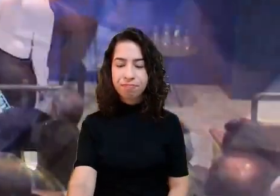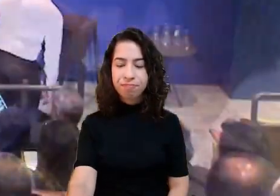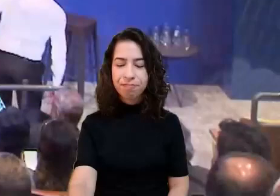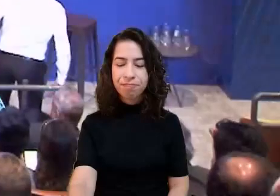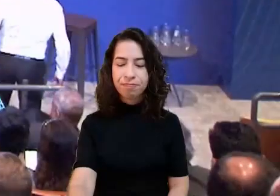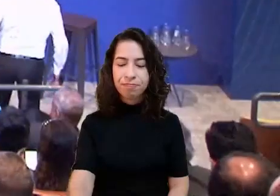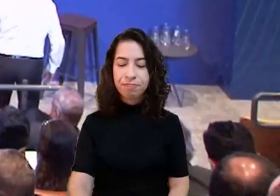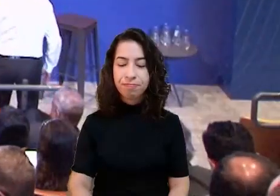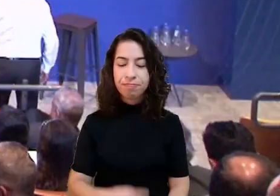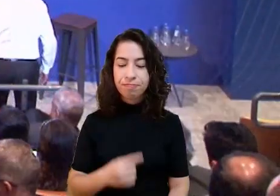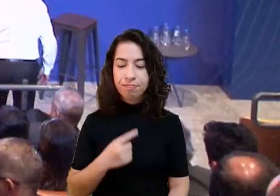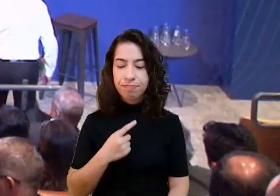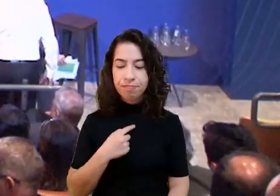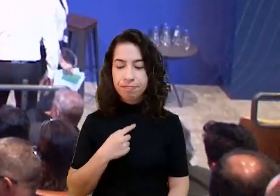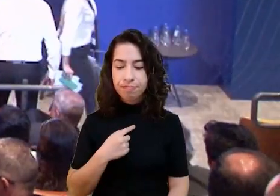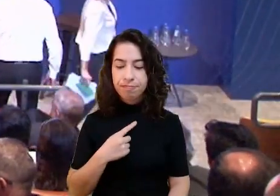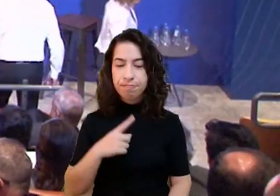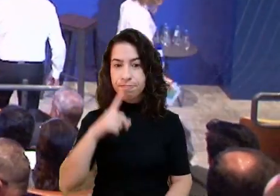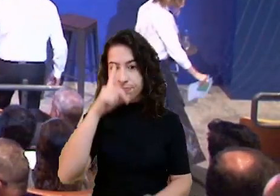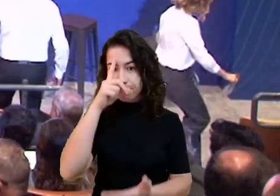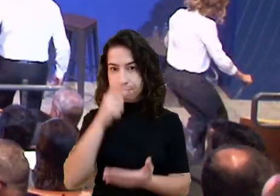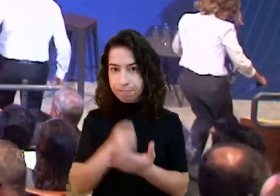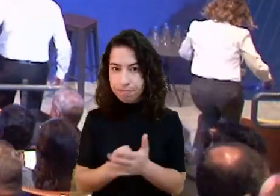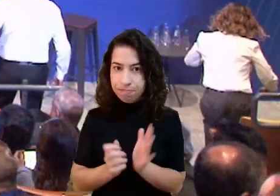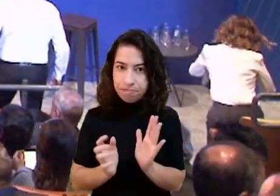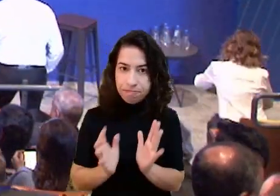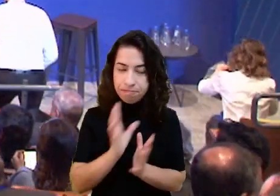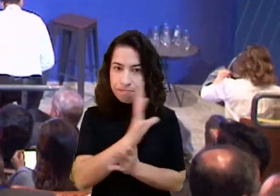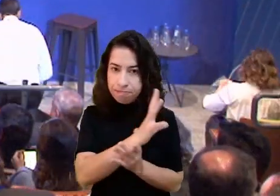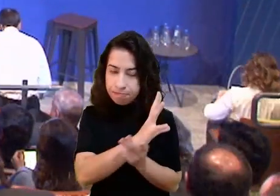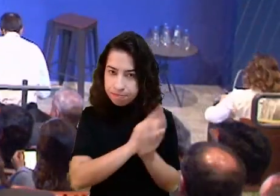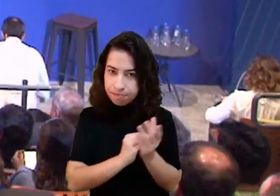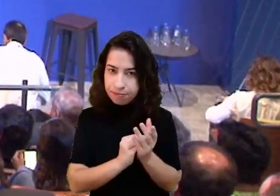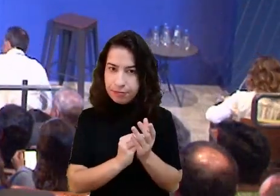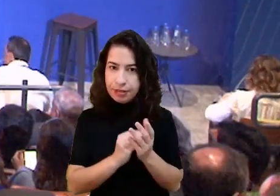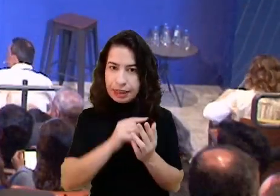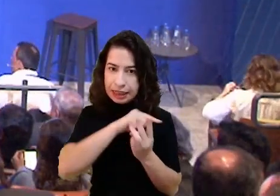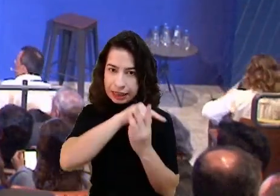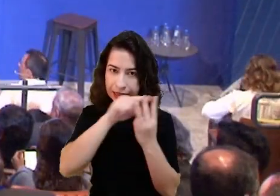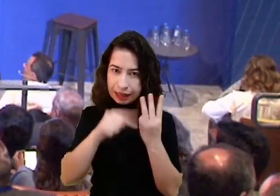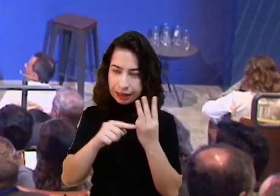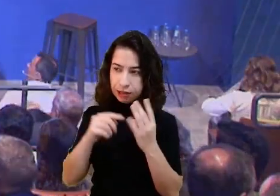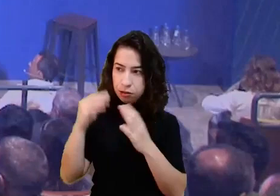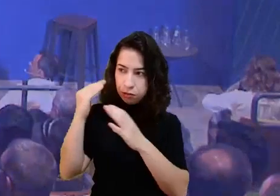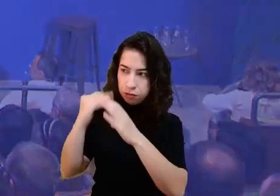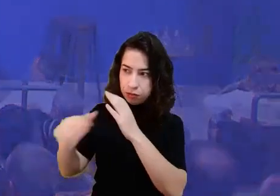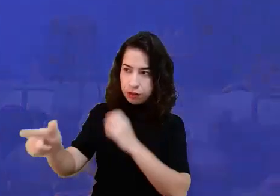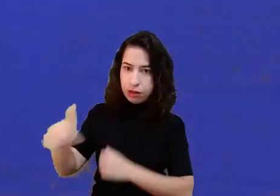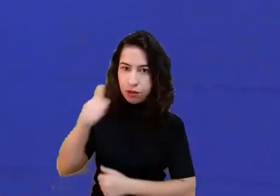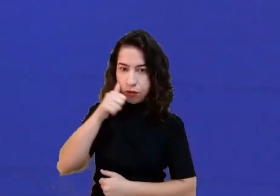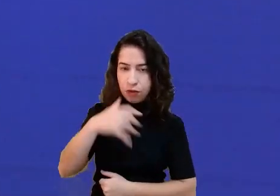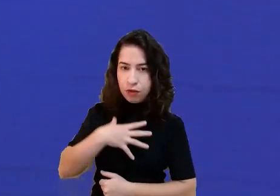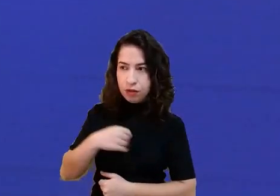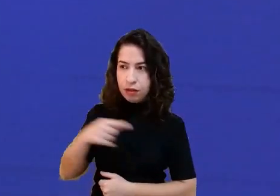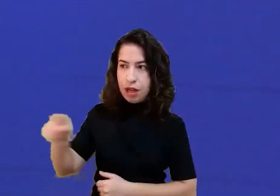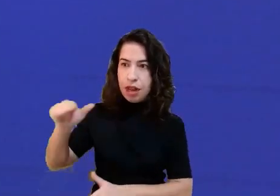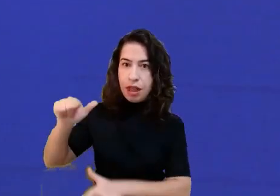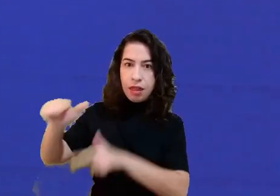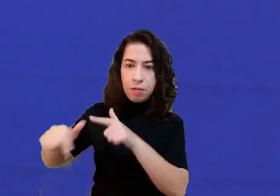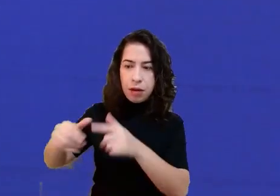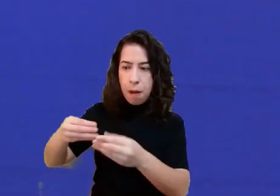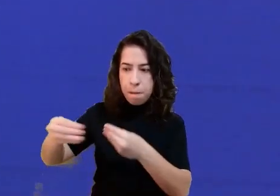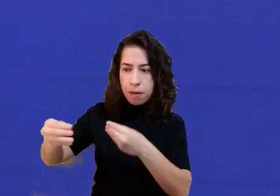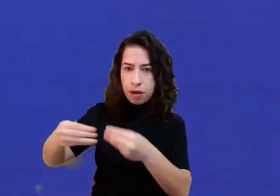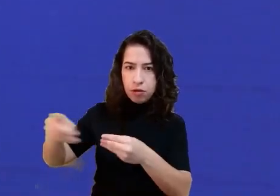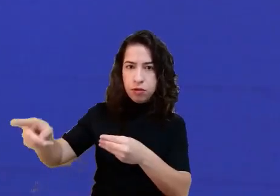Thank you. I took the liberty of copying the three articles and sent it to my daughter. She works with plastics in the ocean